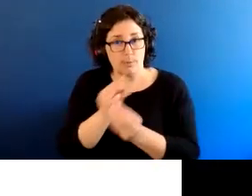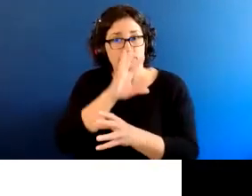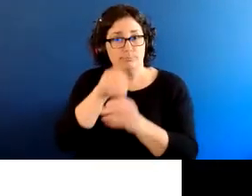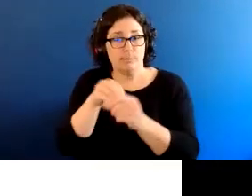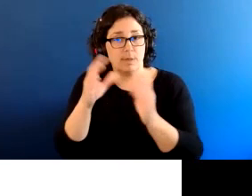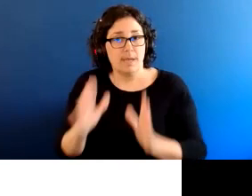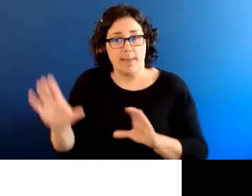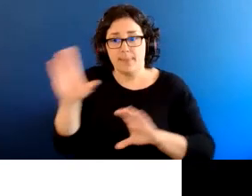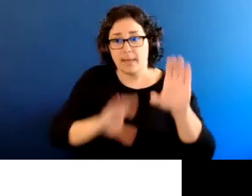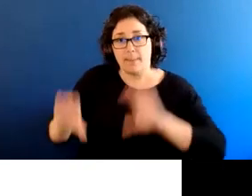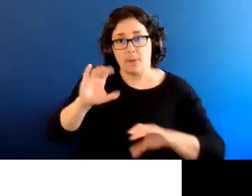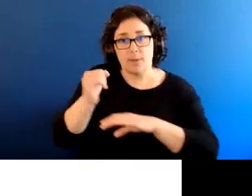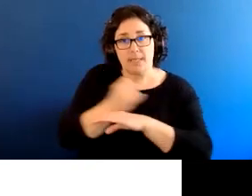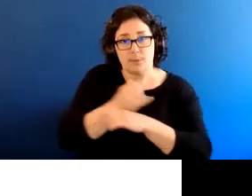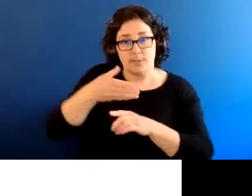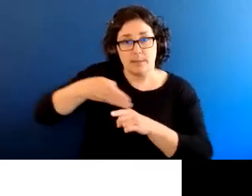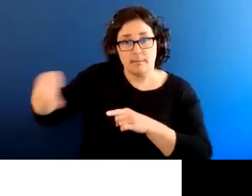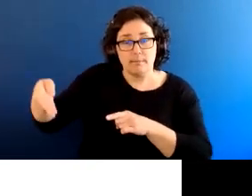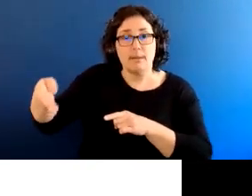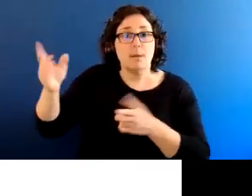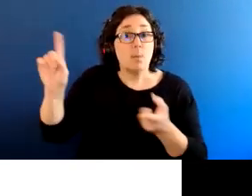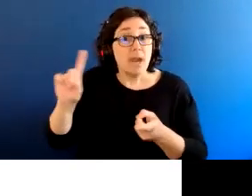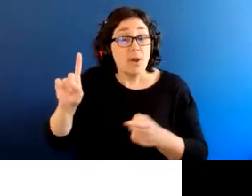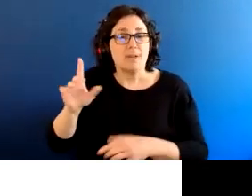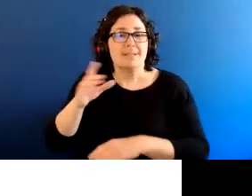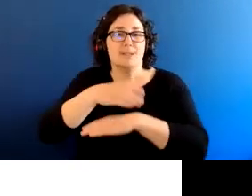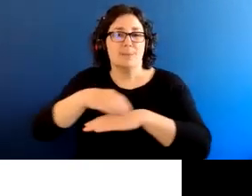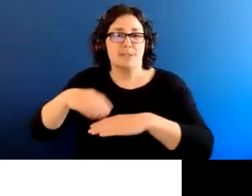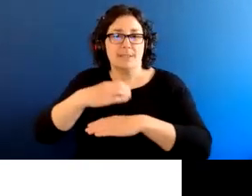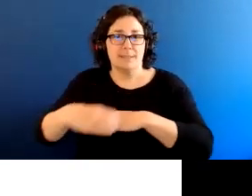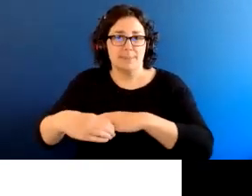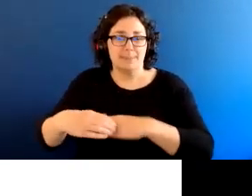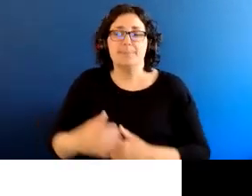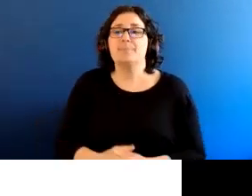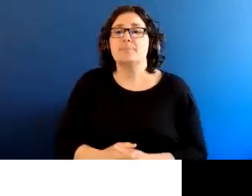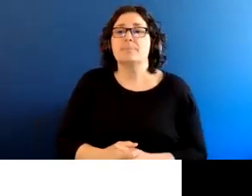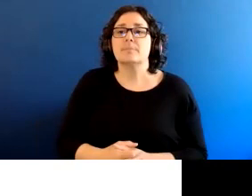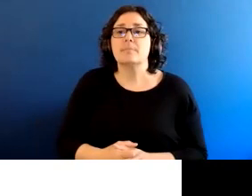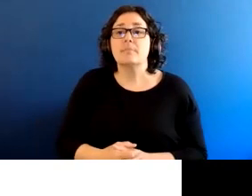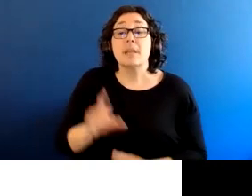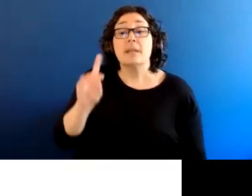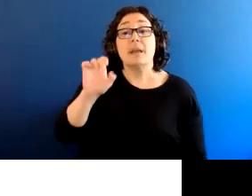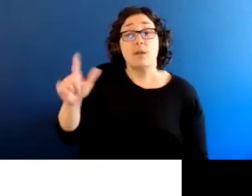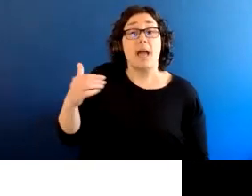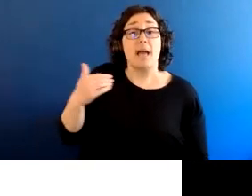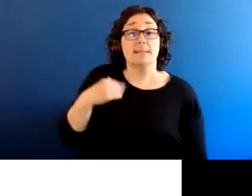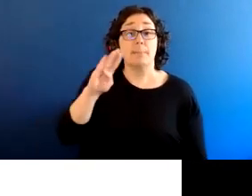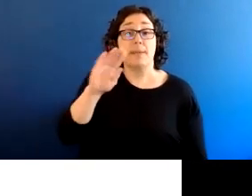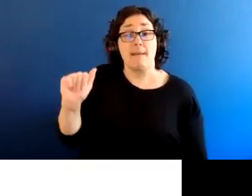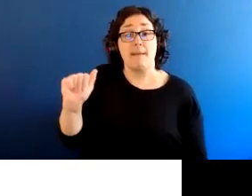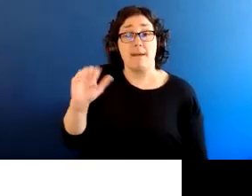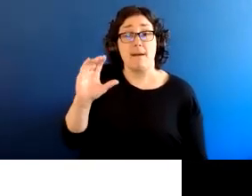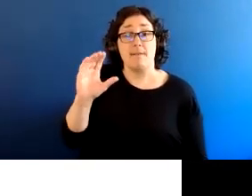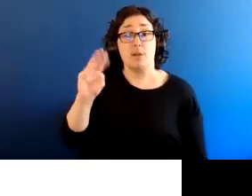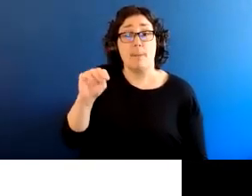industry in Switzerland. Sounds interesting. And Daniel holds a Bachelor of Commerce from